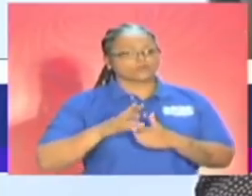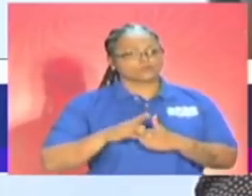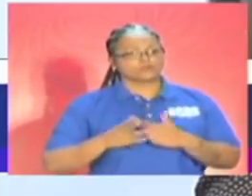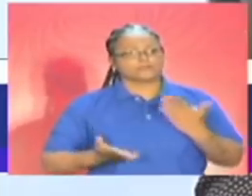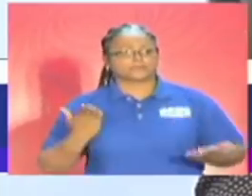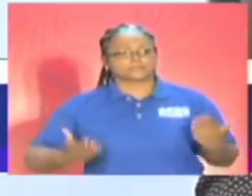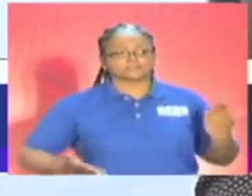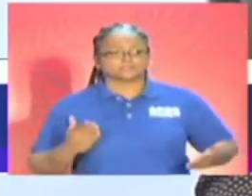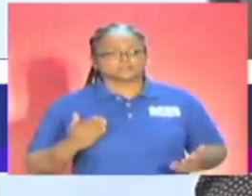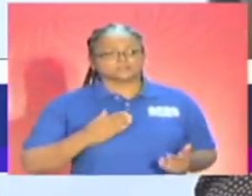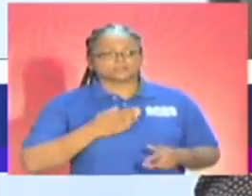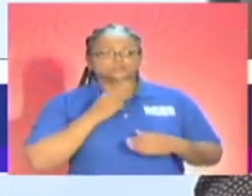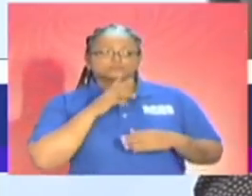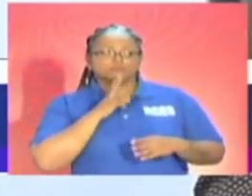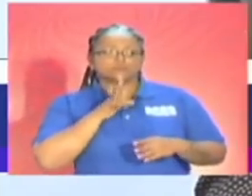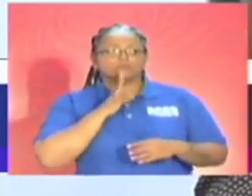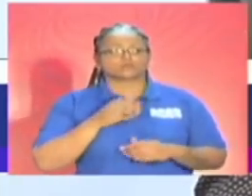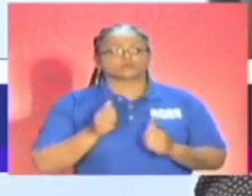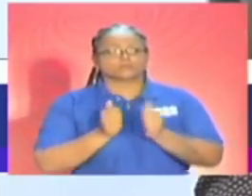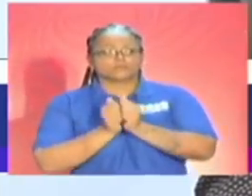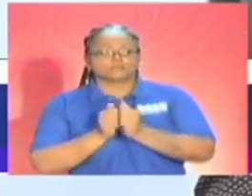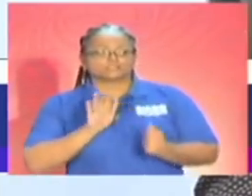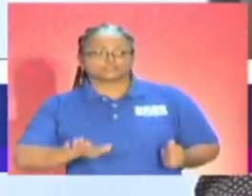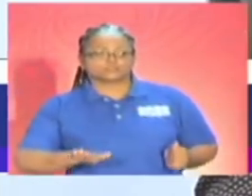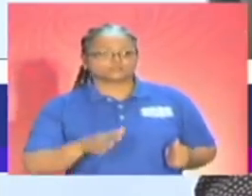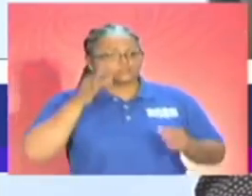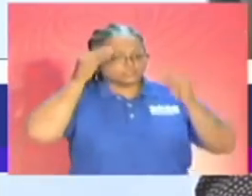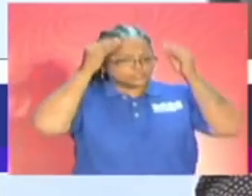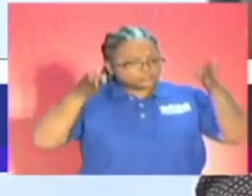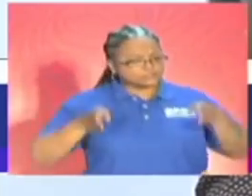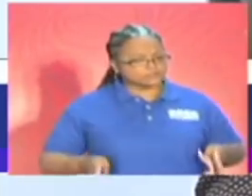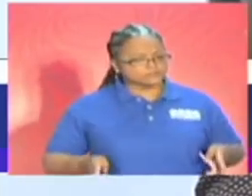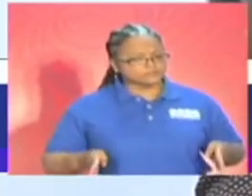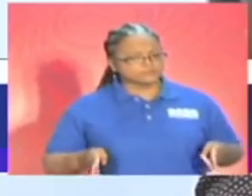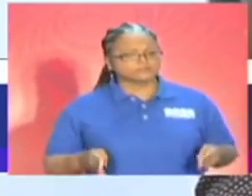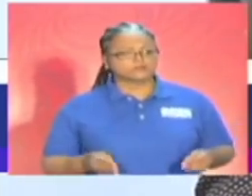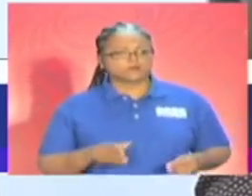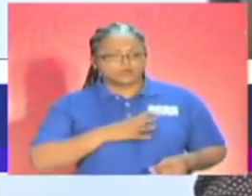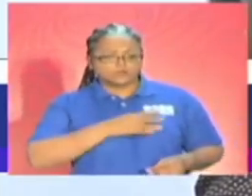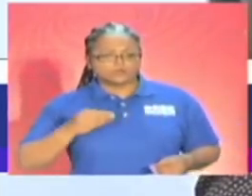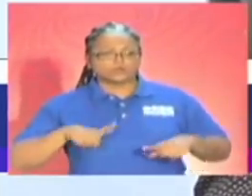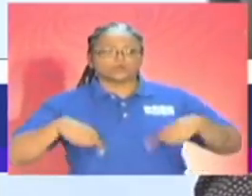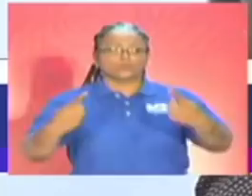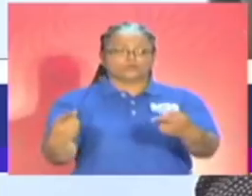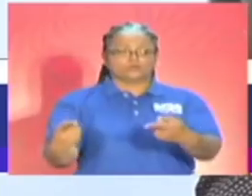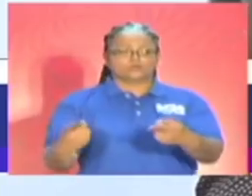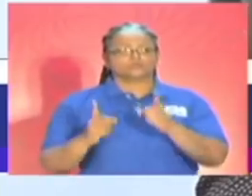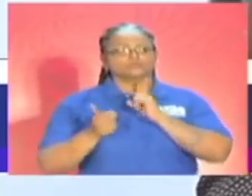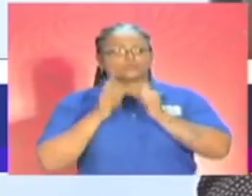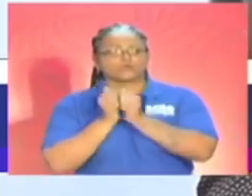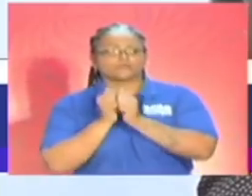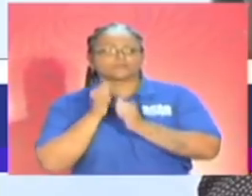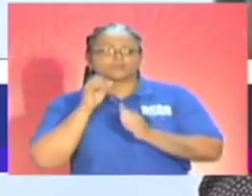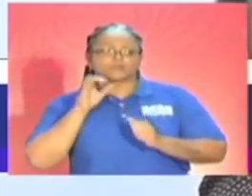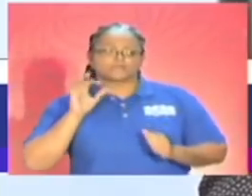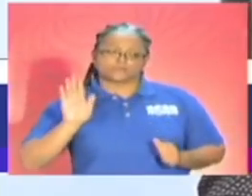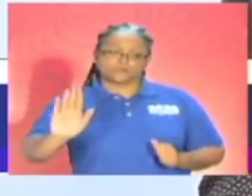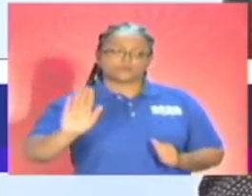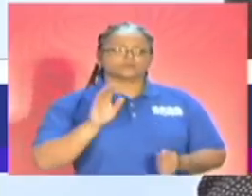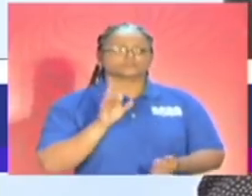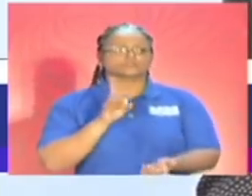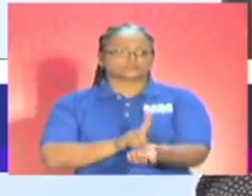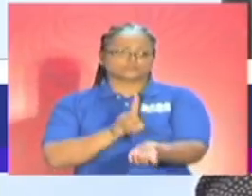be referred, or you can speak to your general practitioner or any healthcare worker who can direct